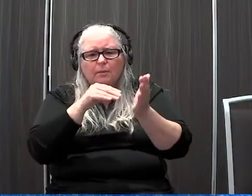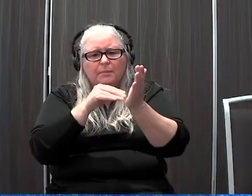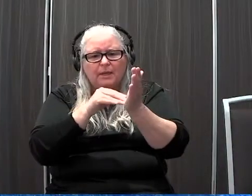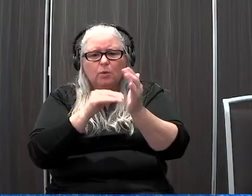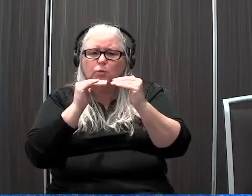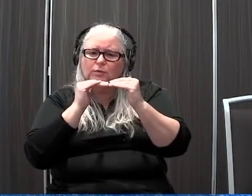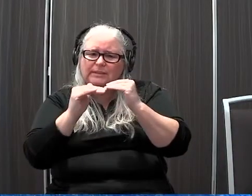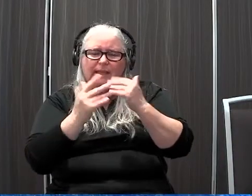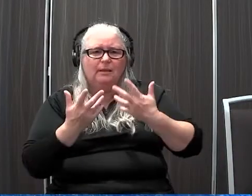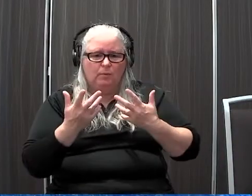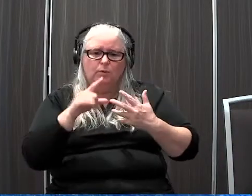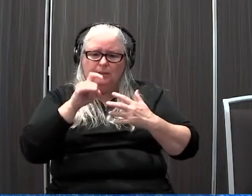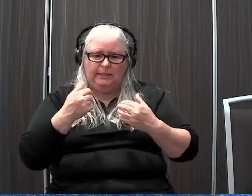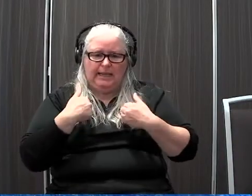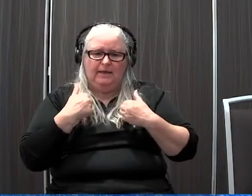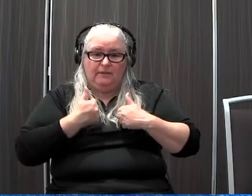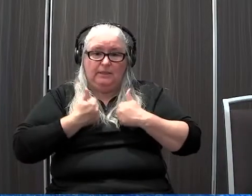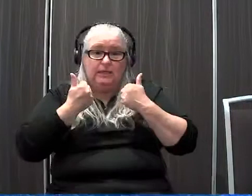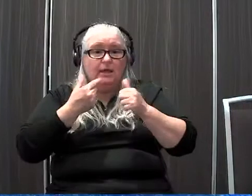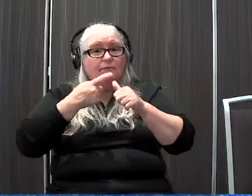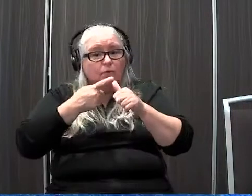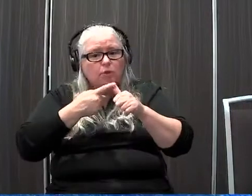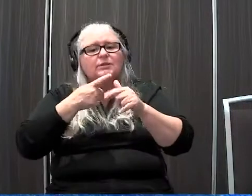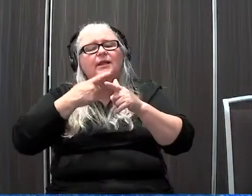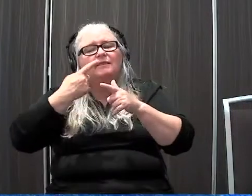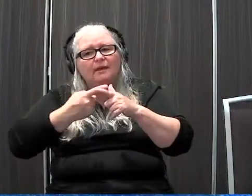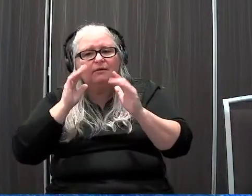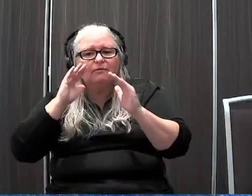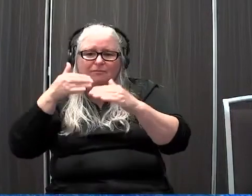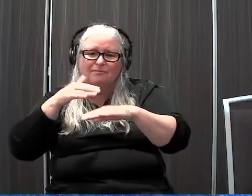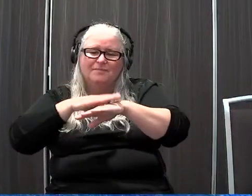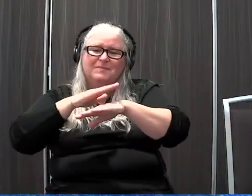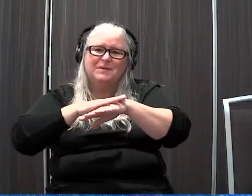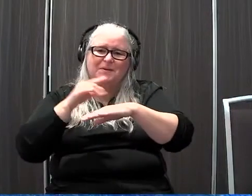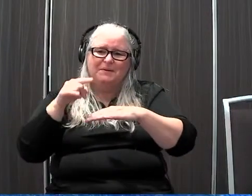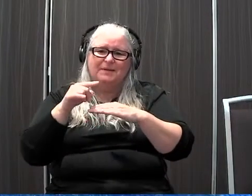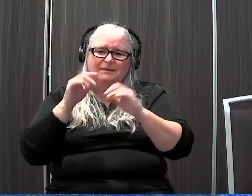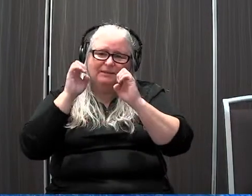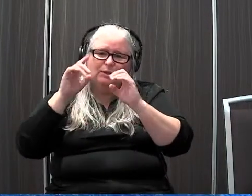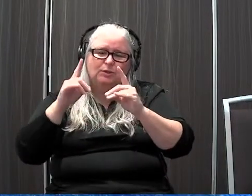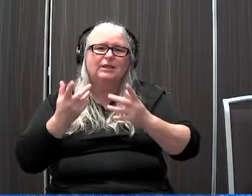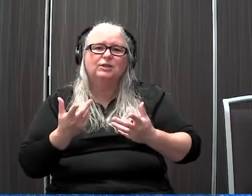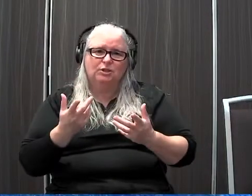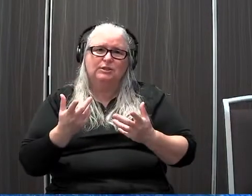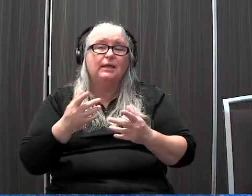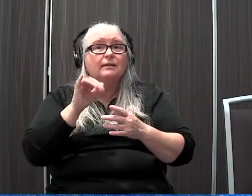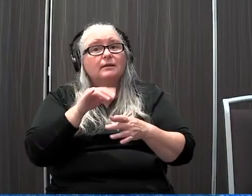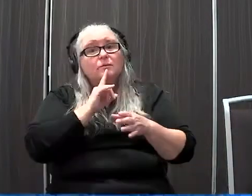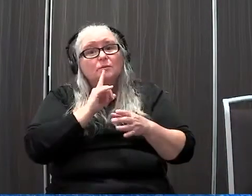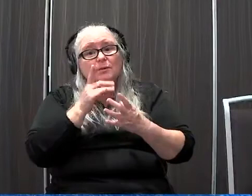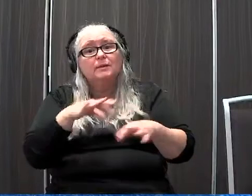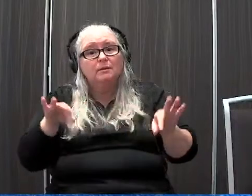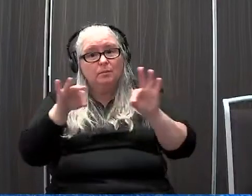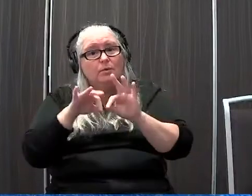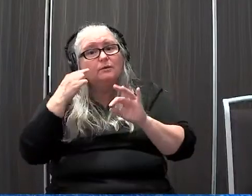start focusing on the more educational pieces. And this is really important for school